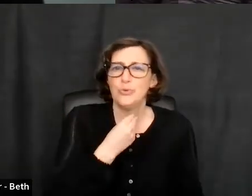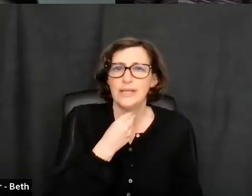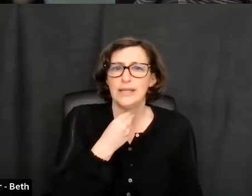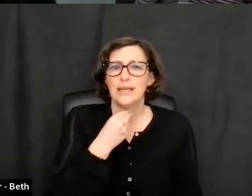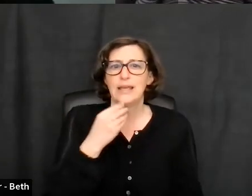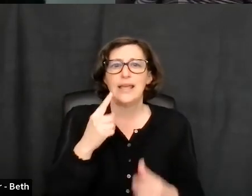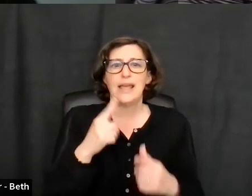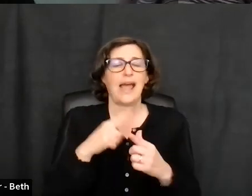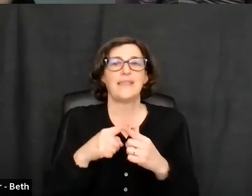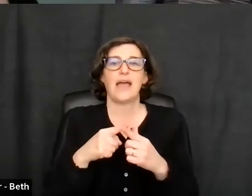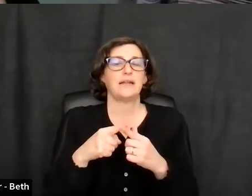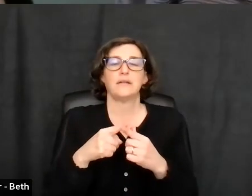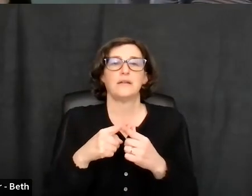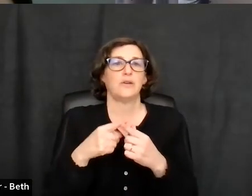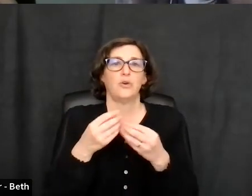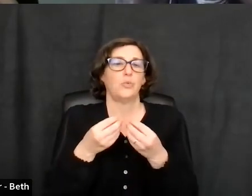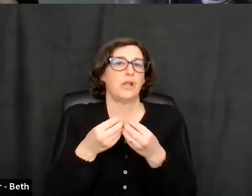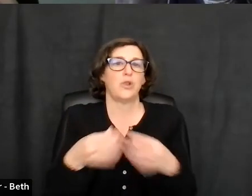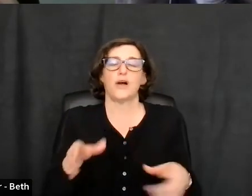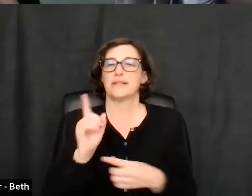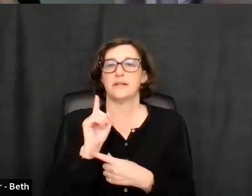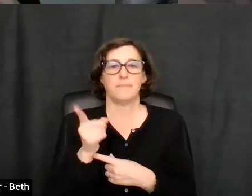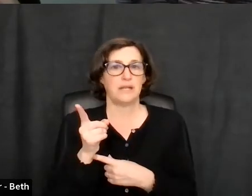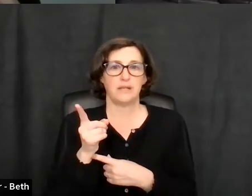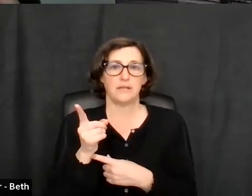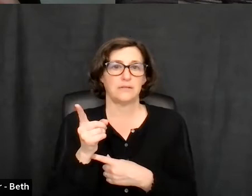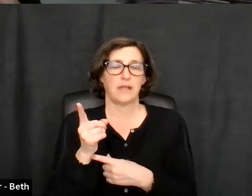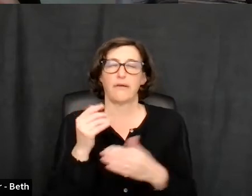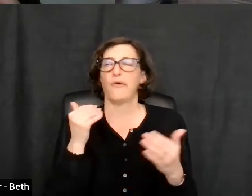like lost it in like an instant, like almost